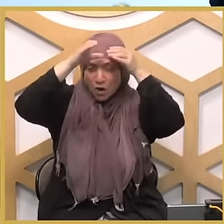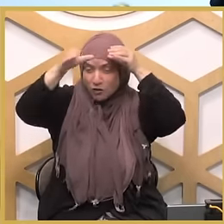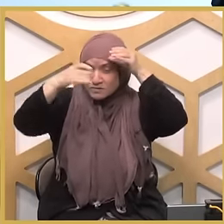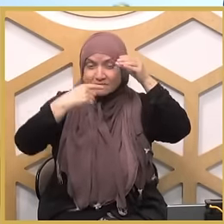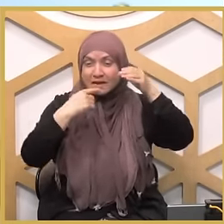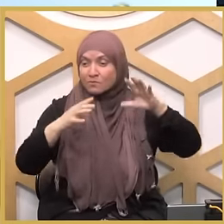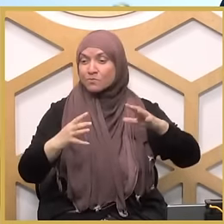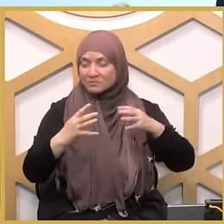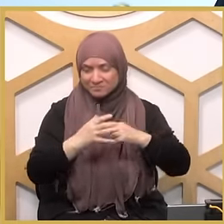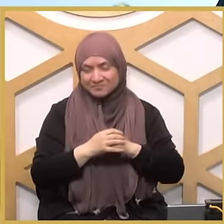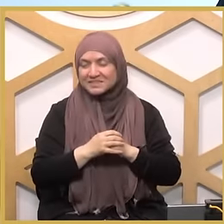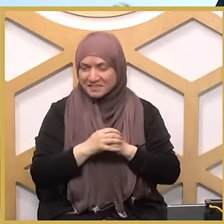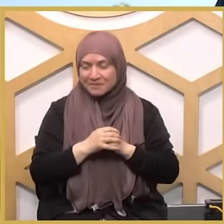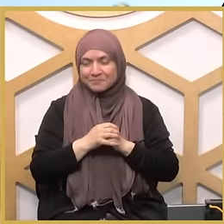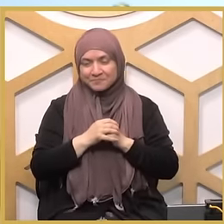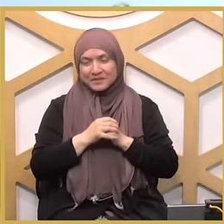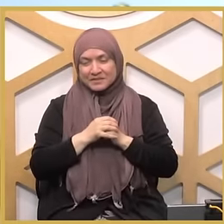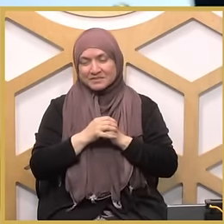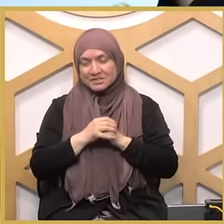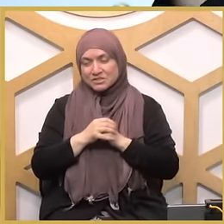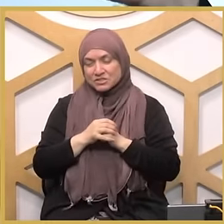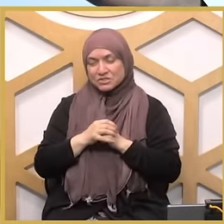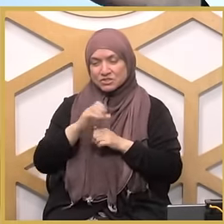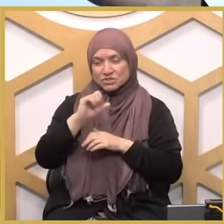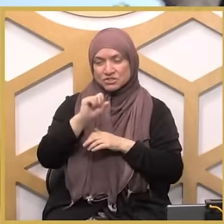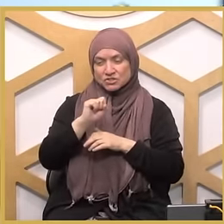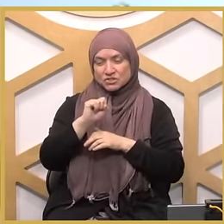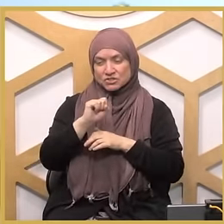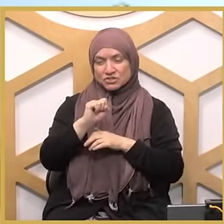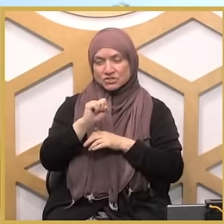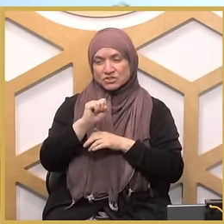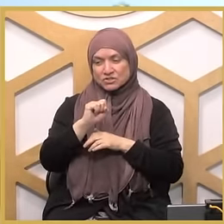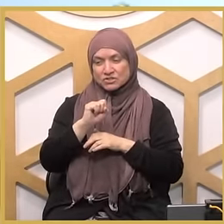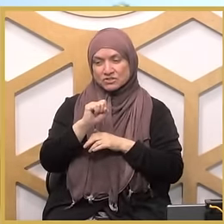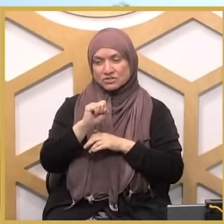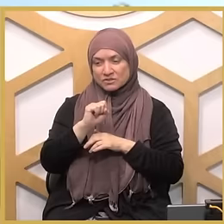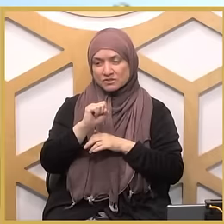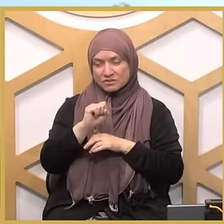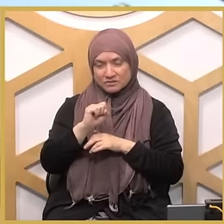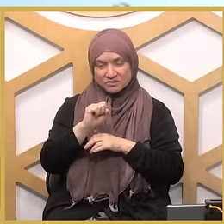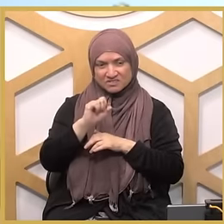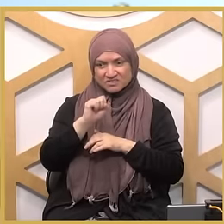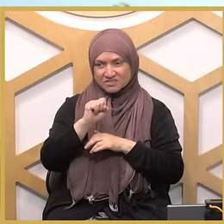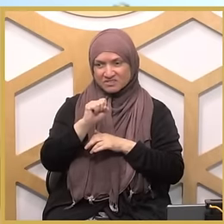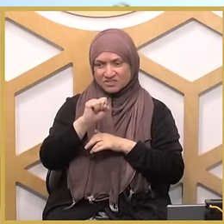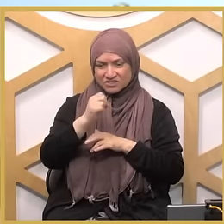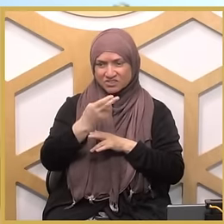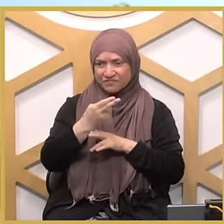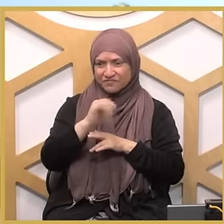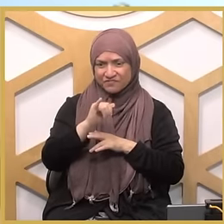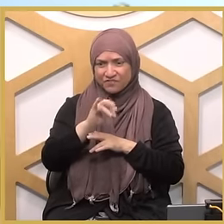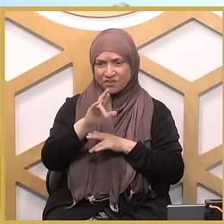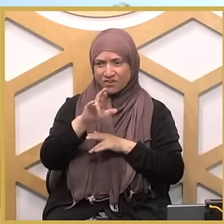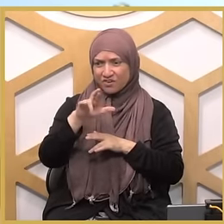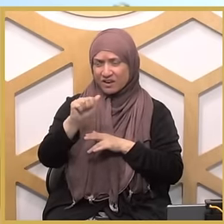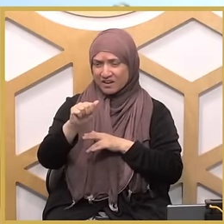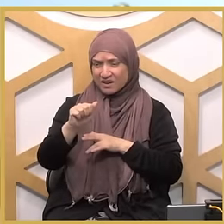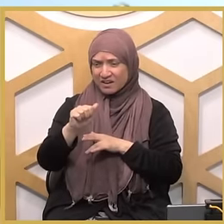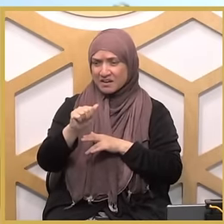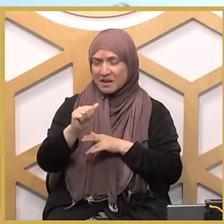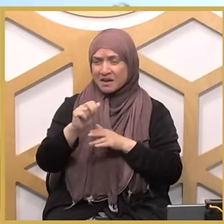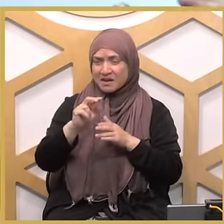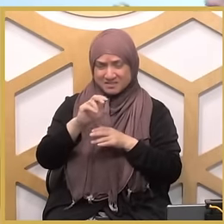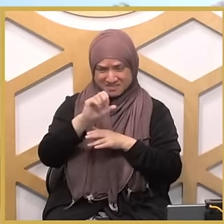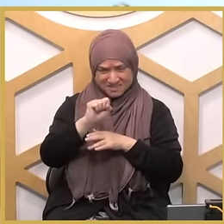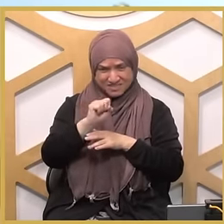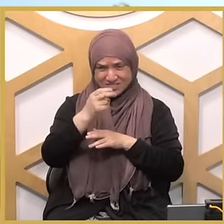peak. Your peak performance is when you're doing the obligations and more. You're doing the obligations and more. Your fatra is when